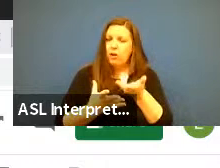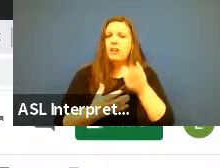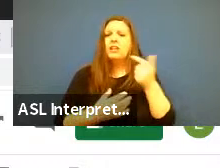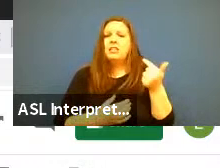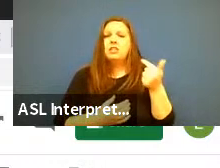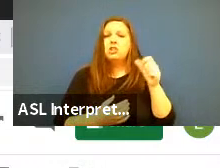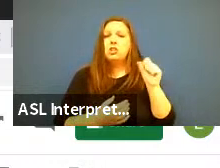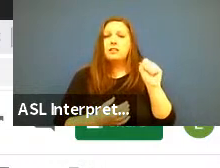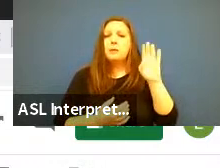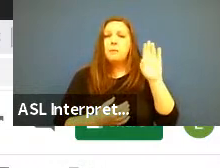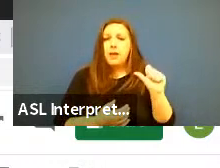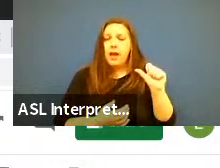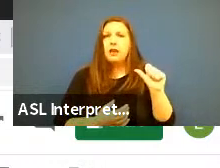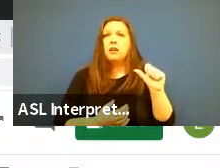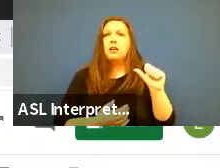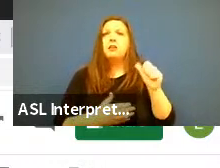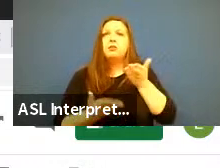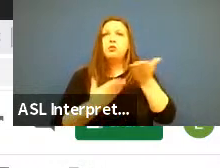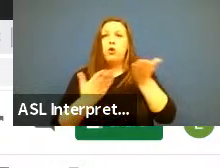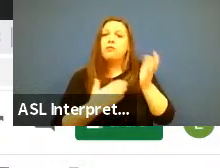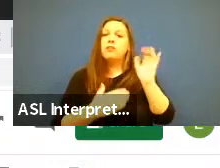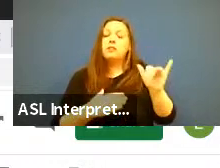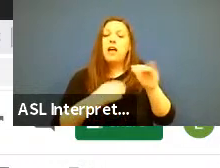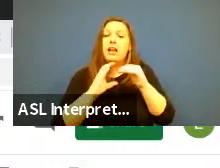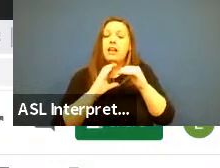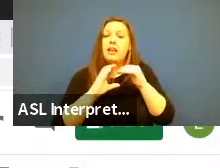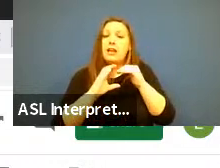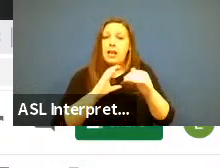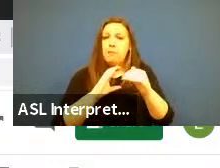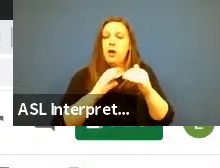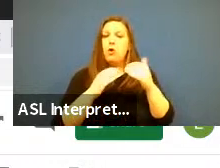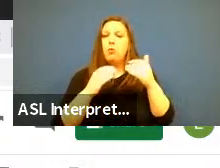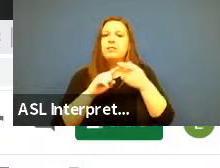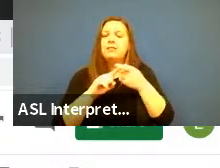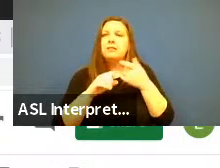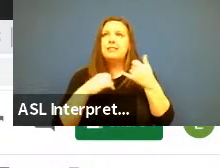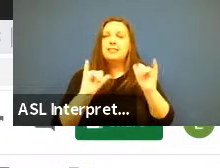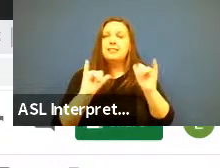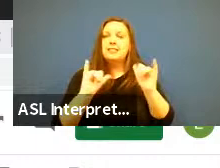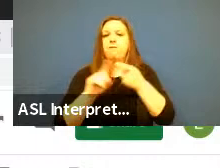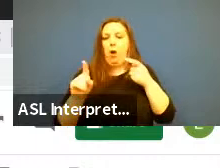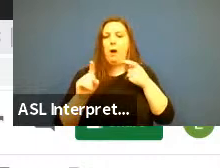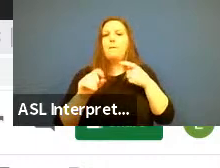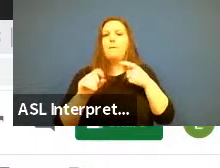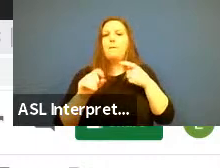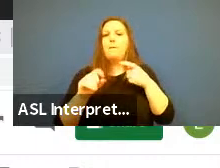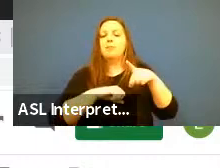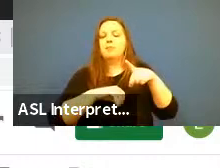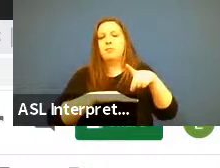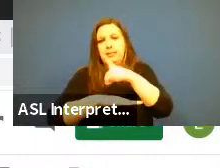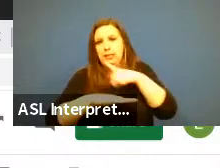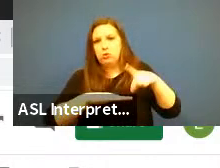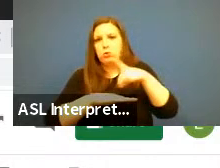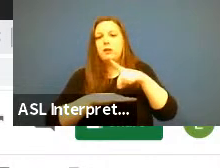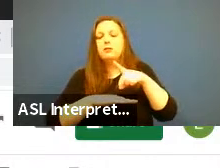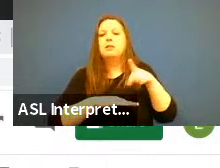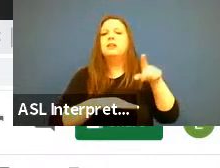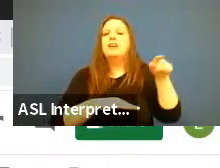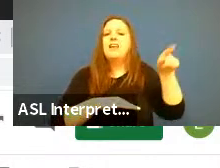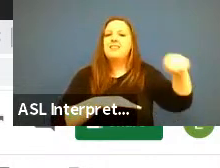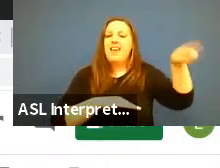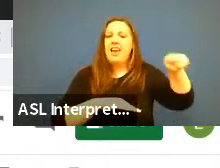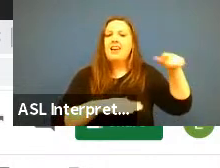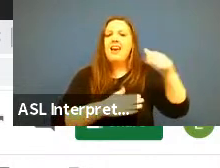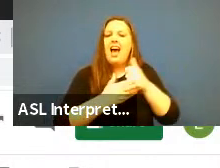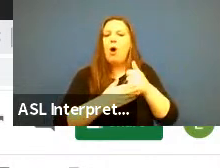GSBA service, the email would still come from the district. They more so help like